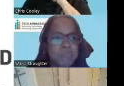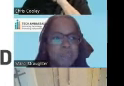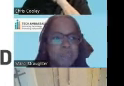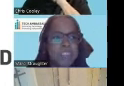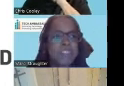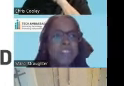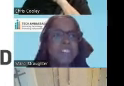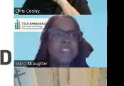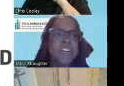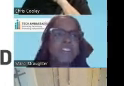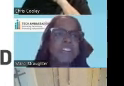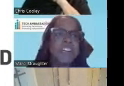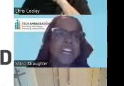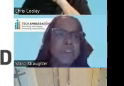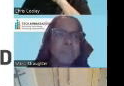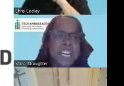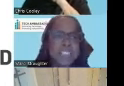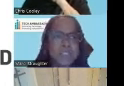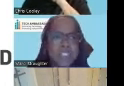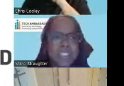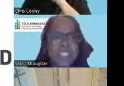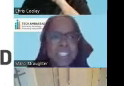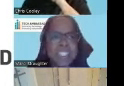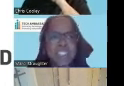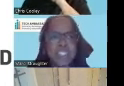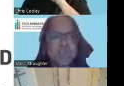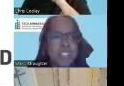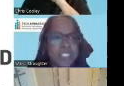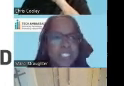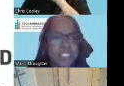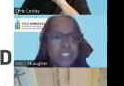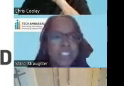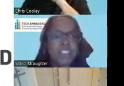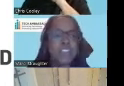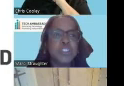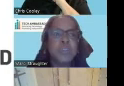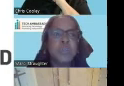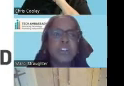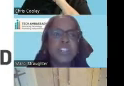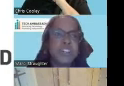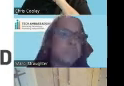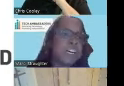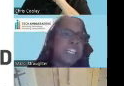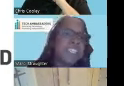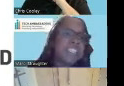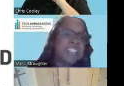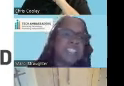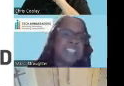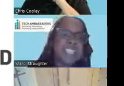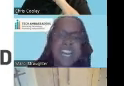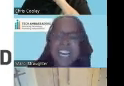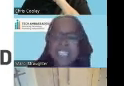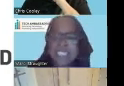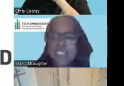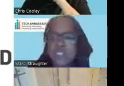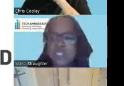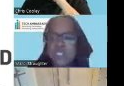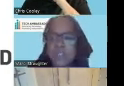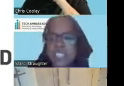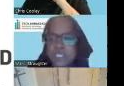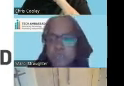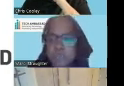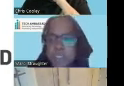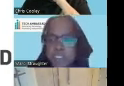of different like what kind of password that you want to use because you don't want nobody to hack into